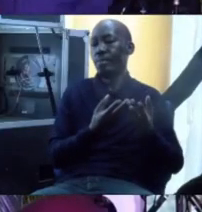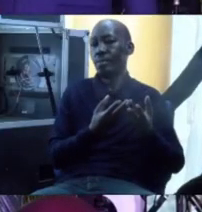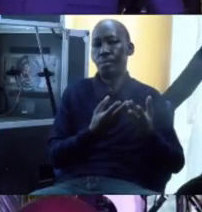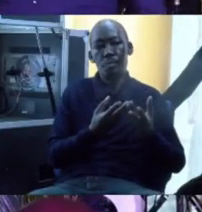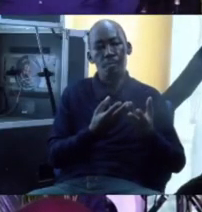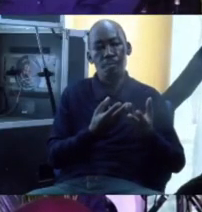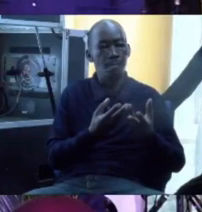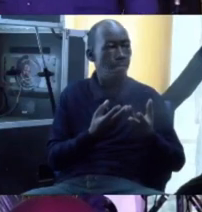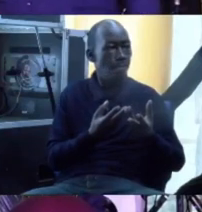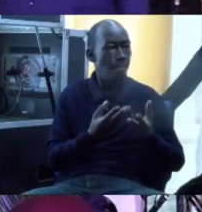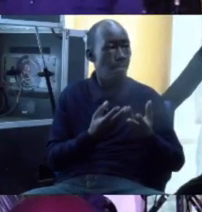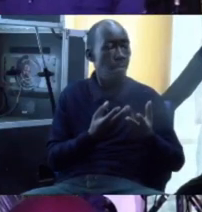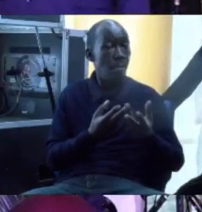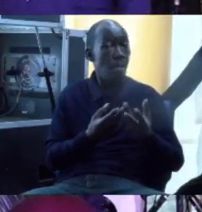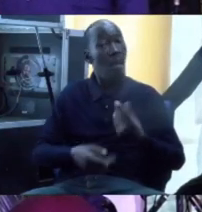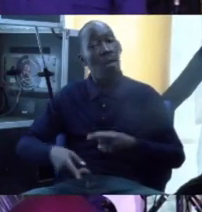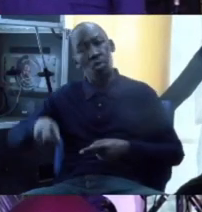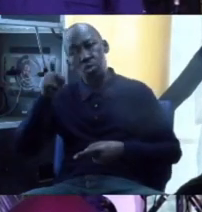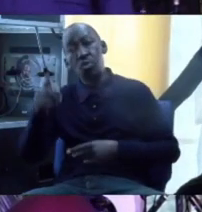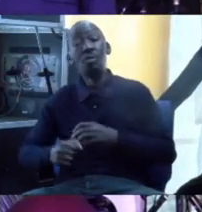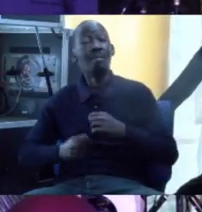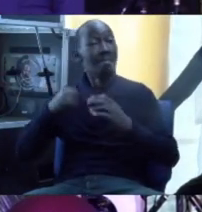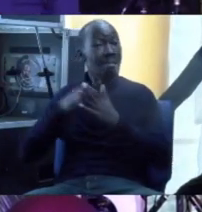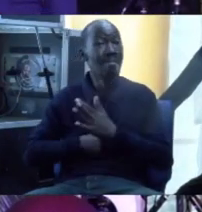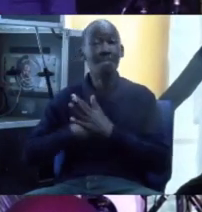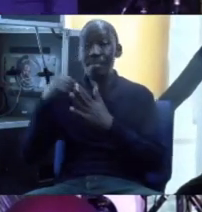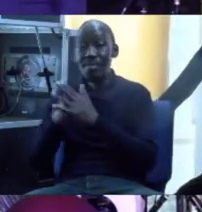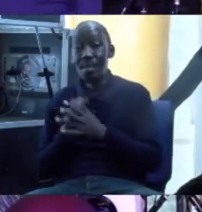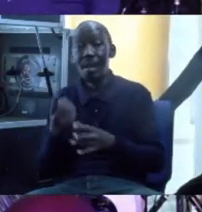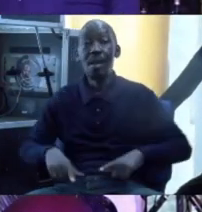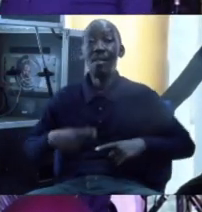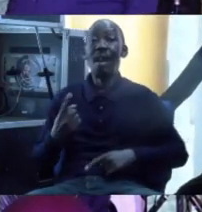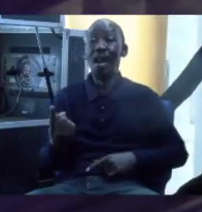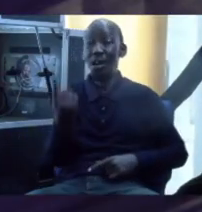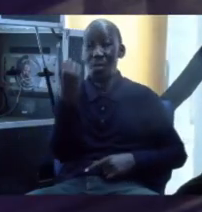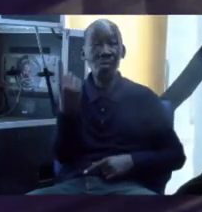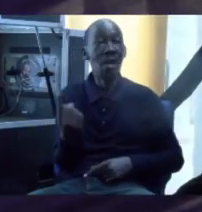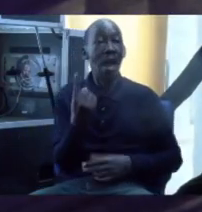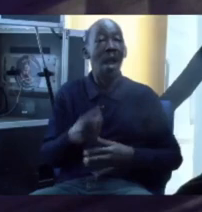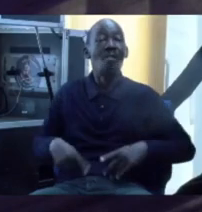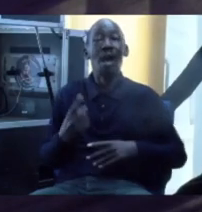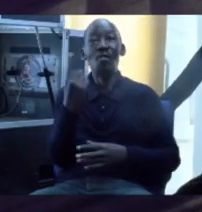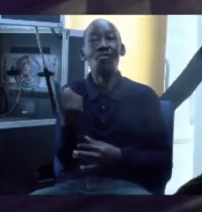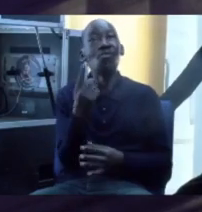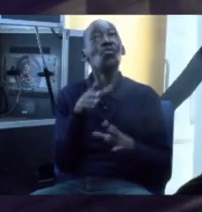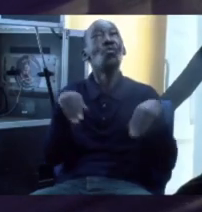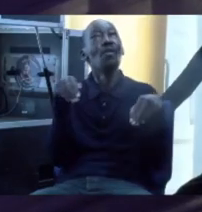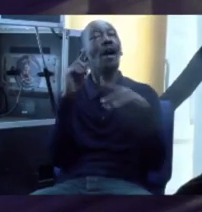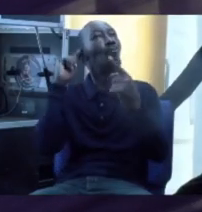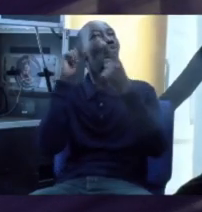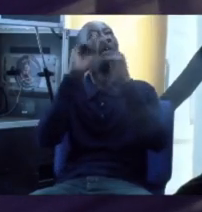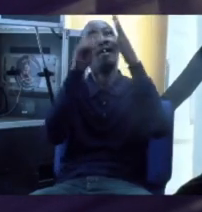Bwana anataka niendeshe. Ati umengangana umejikaza uko single unasema ni drive ma twini the siko. Unafika mbinguni